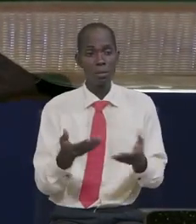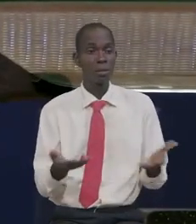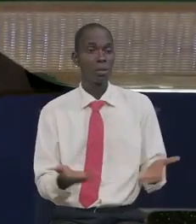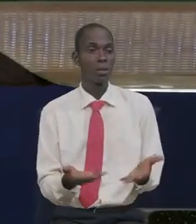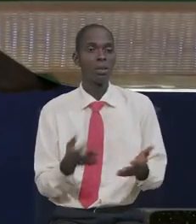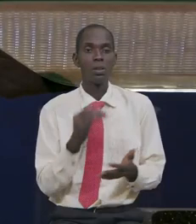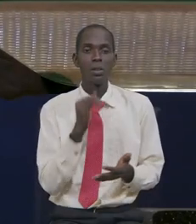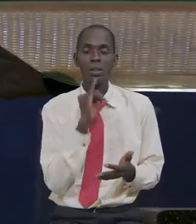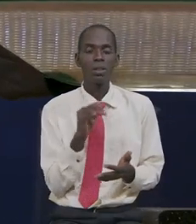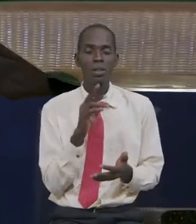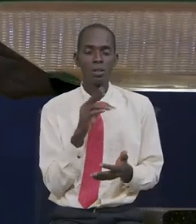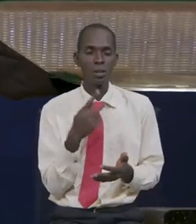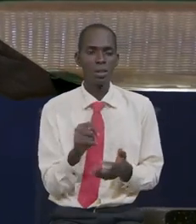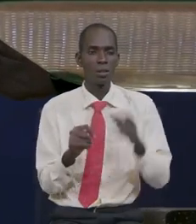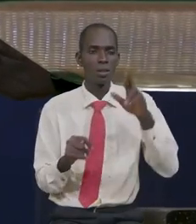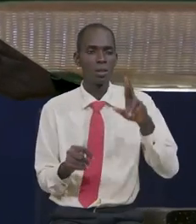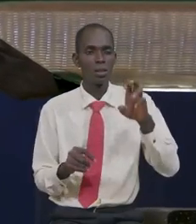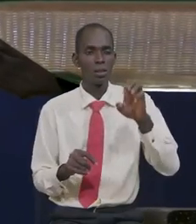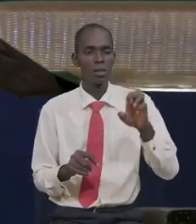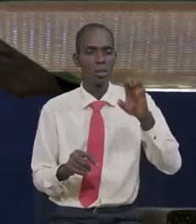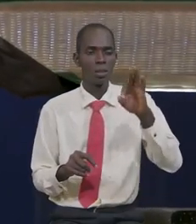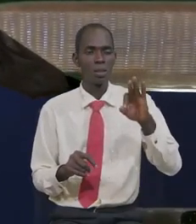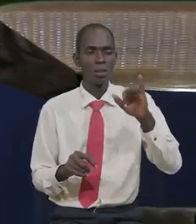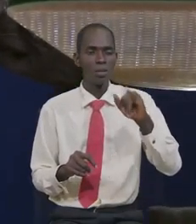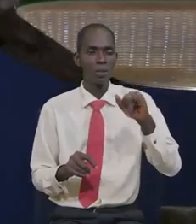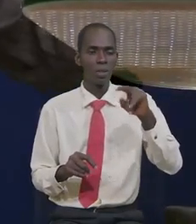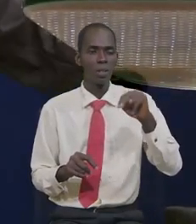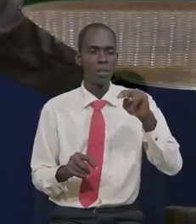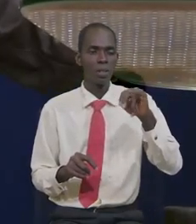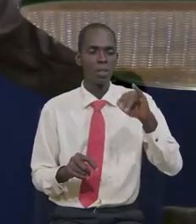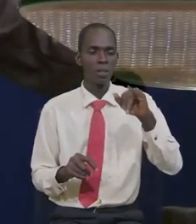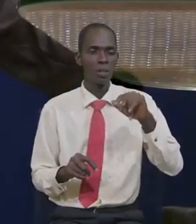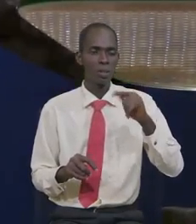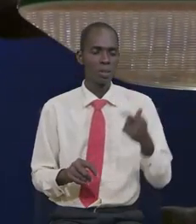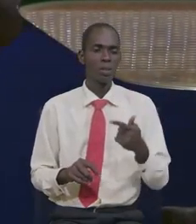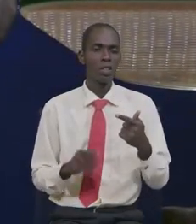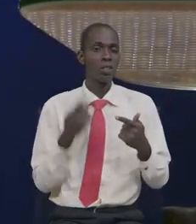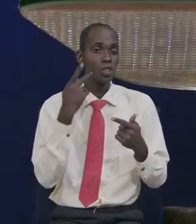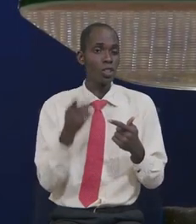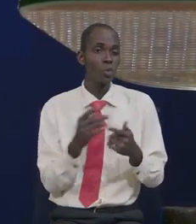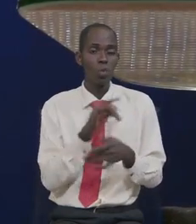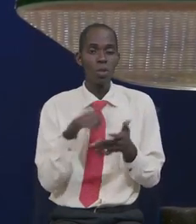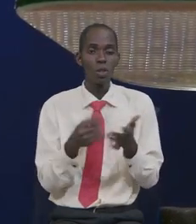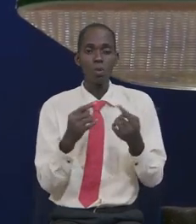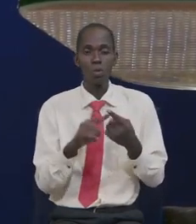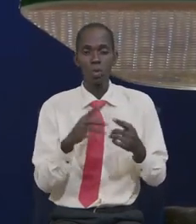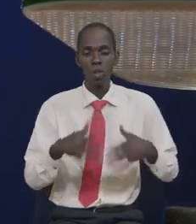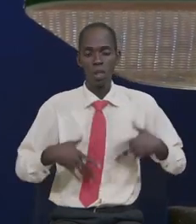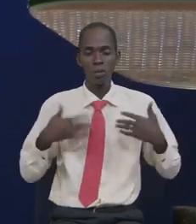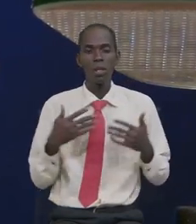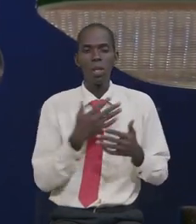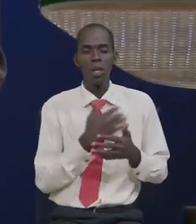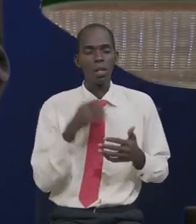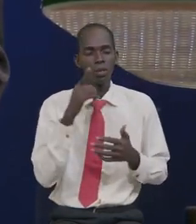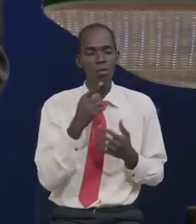refining. When you look at your life and you see what you go through and what you used to be, how you